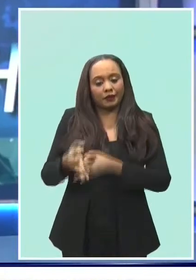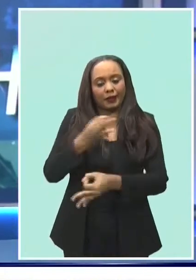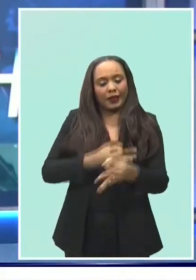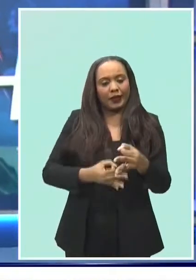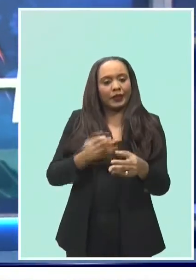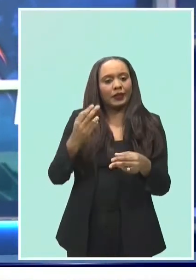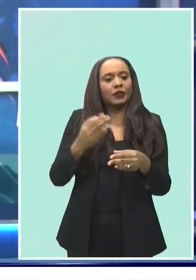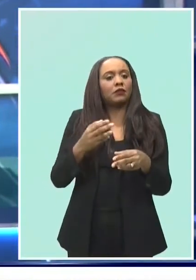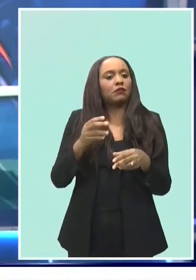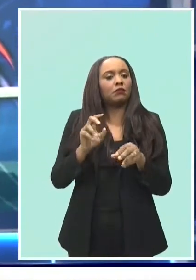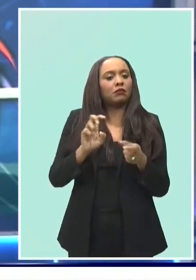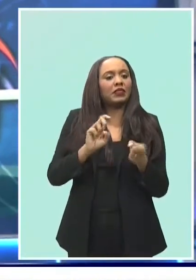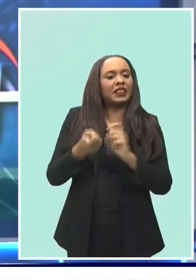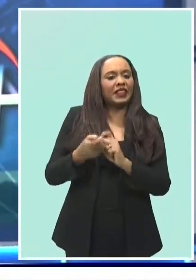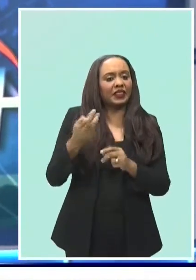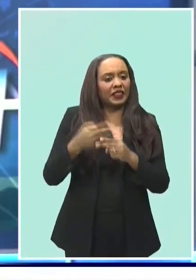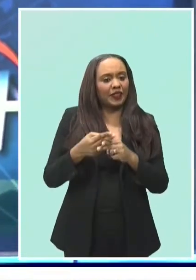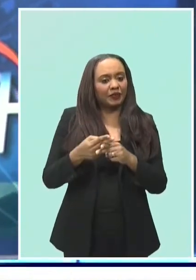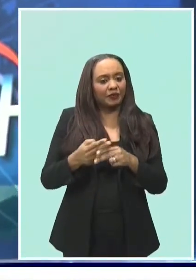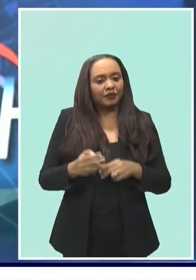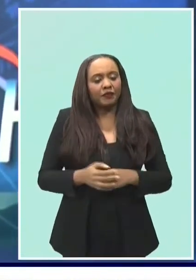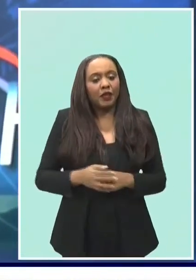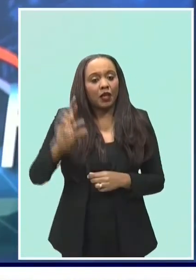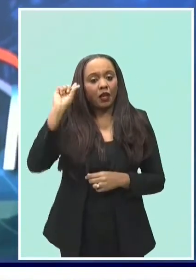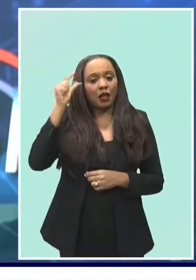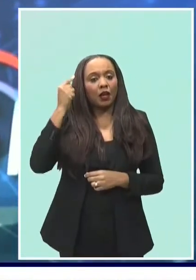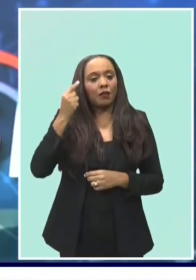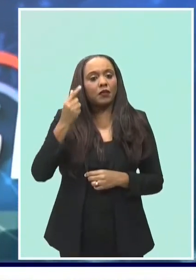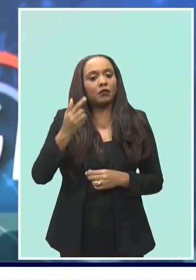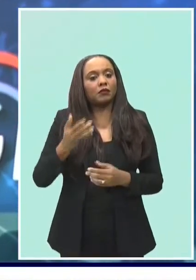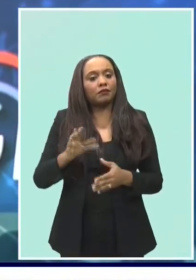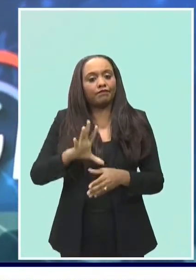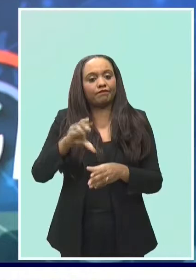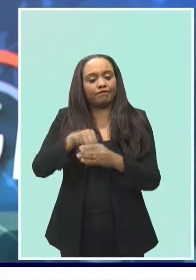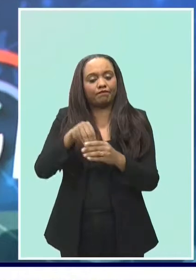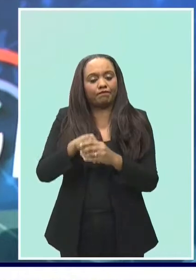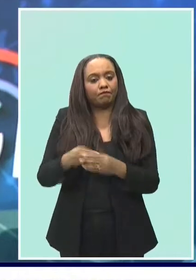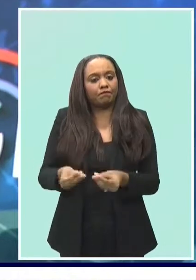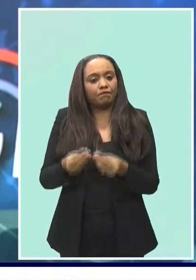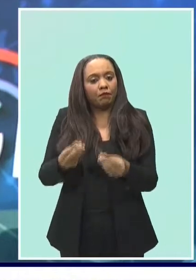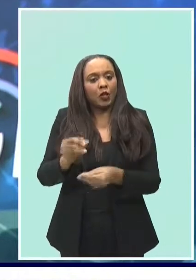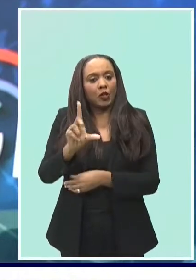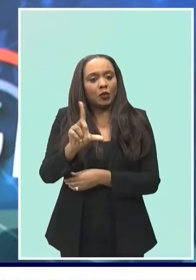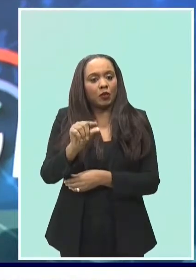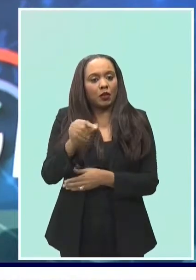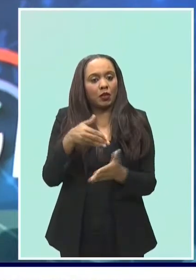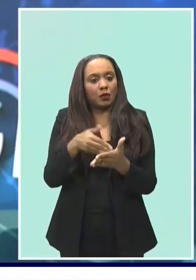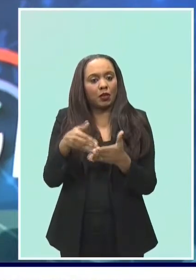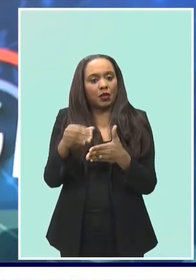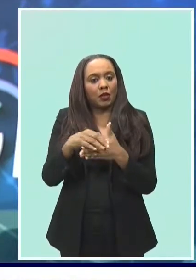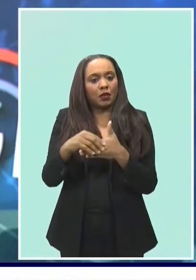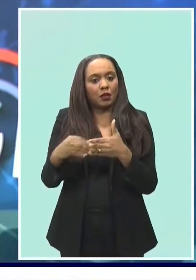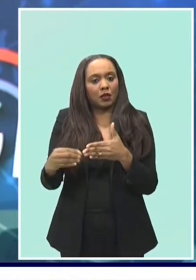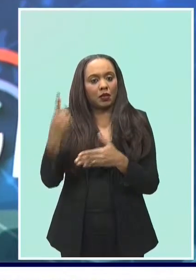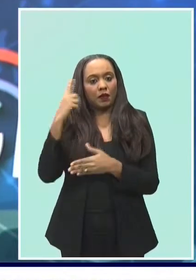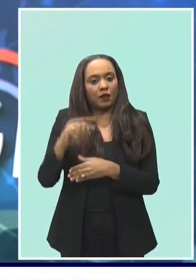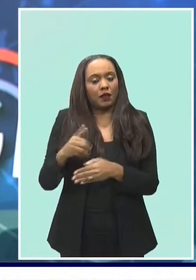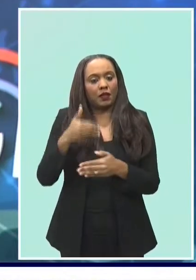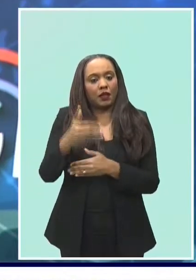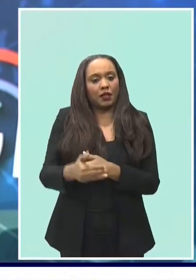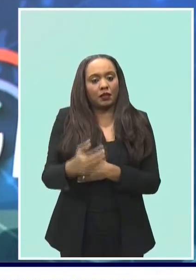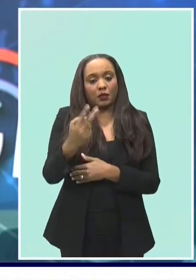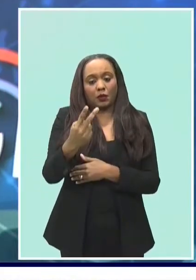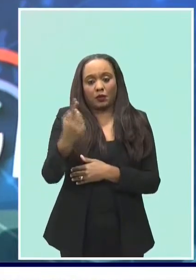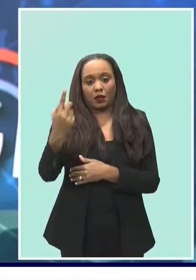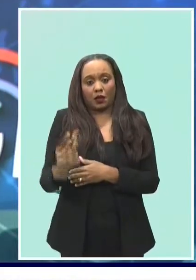Barbados Youth Advance Corps. Government has allocated $20 million over the next 2 years and 2.5 years